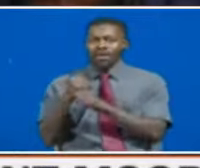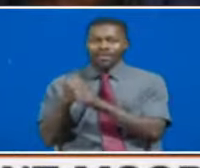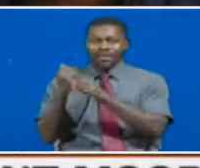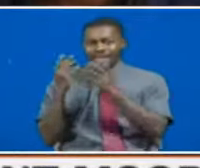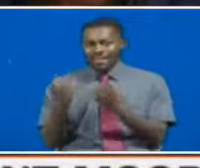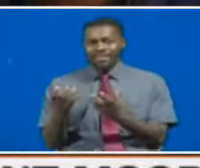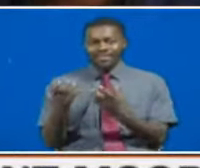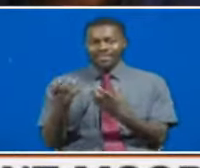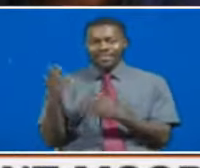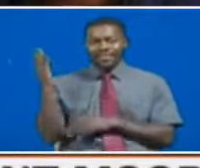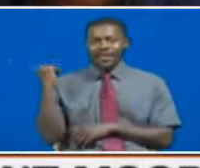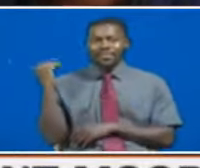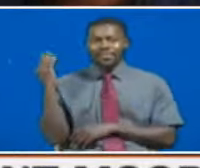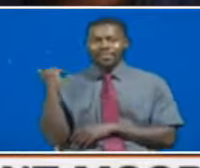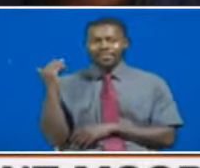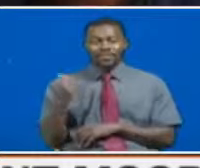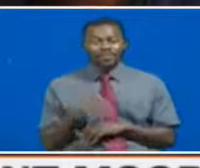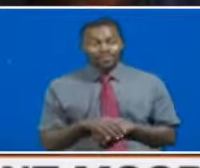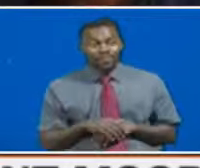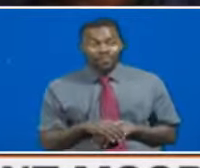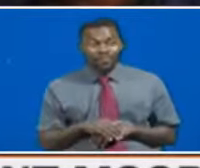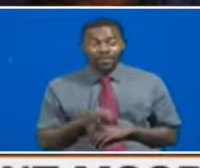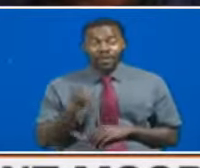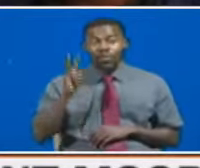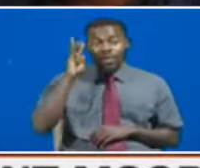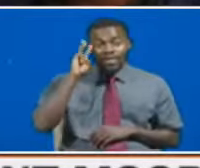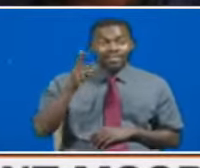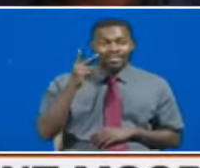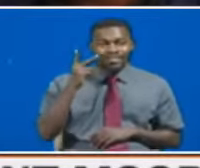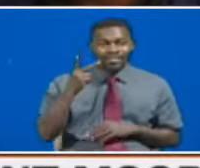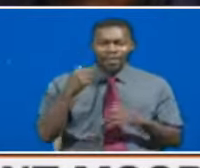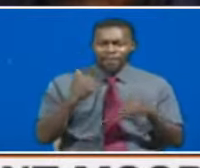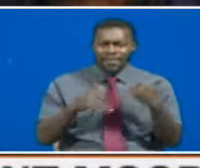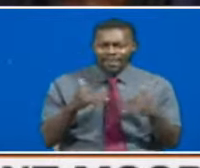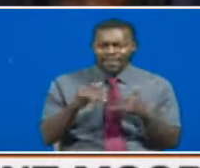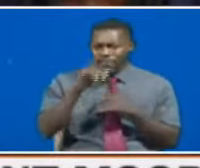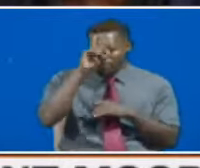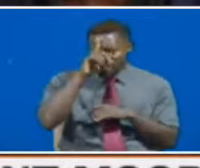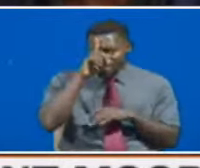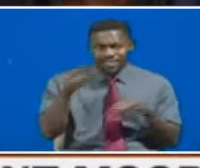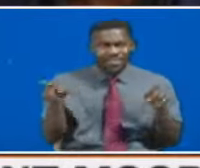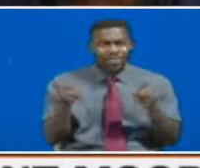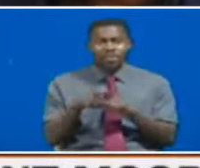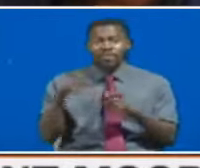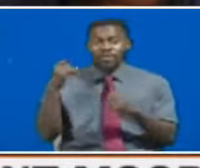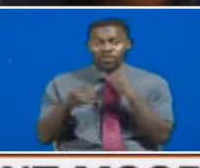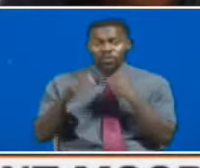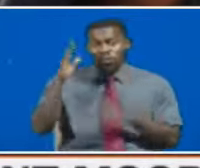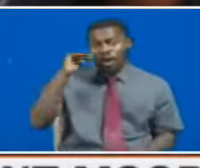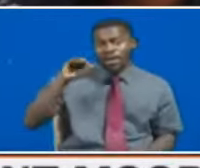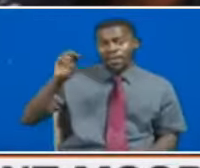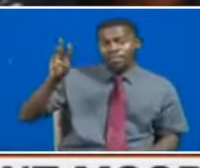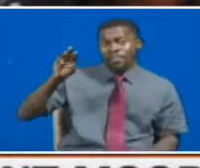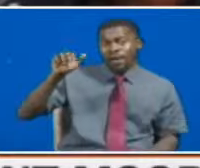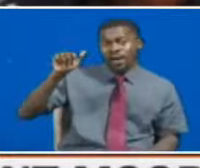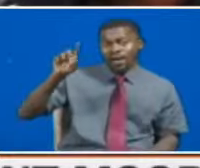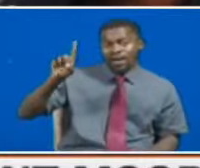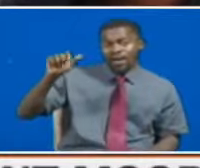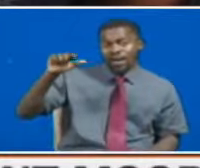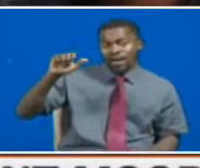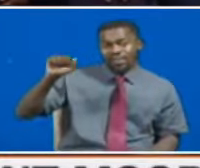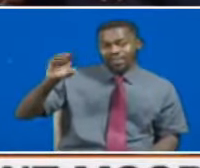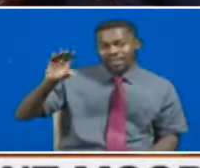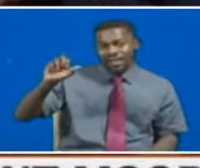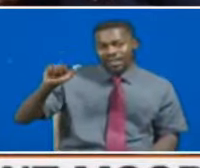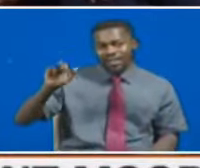going to treat it as a final, because we know for Madagascar it won't be easy, but we are very ready